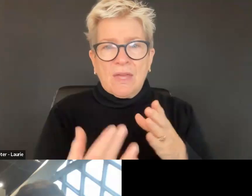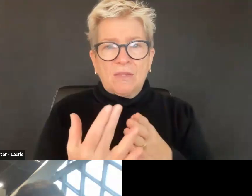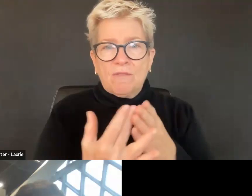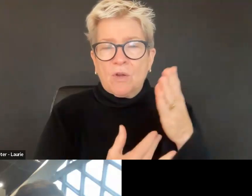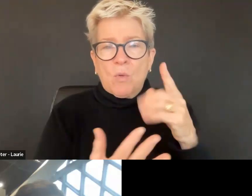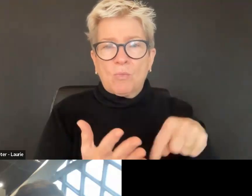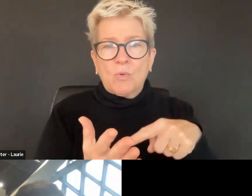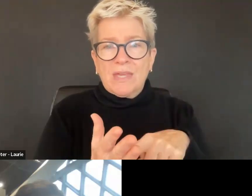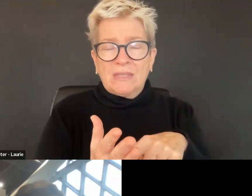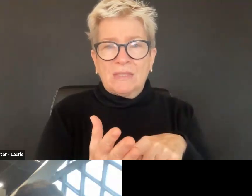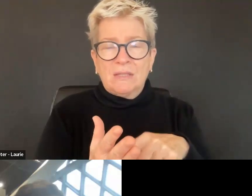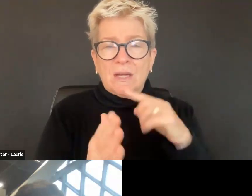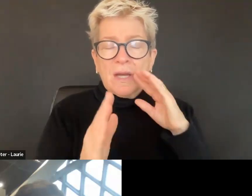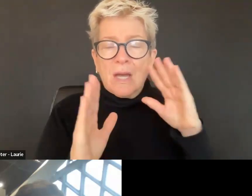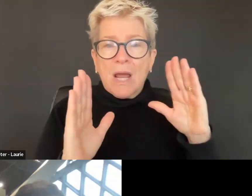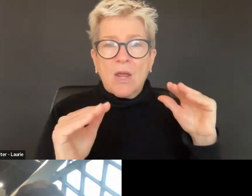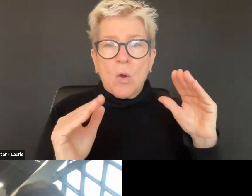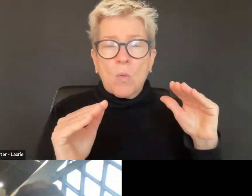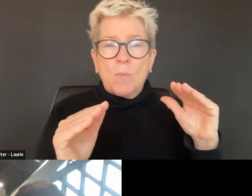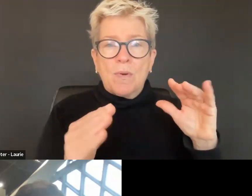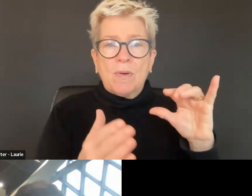this. And I hope that